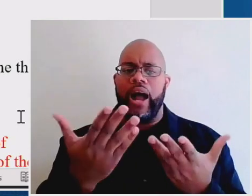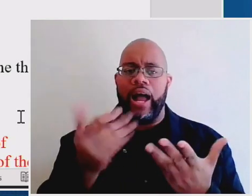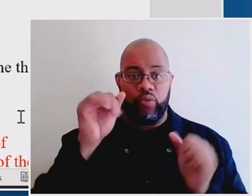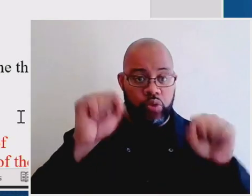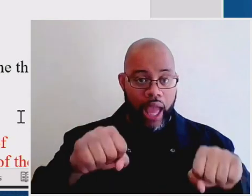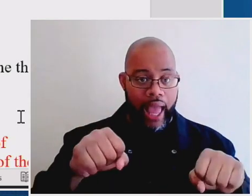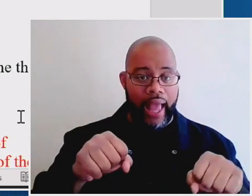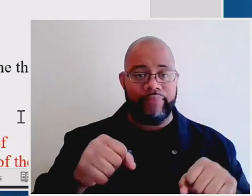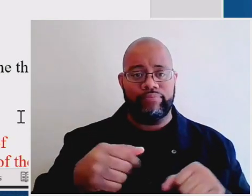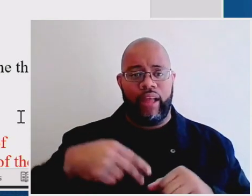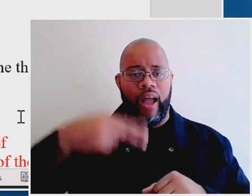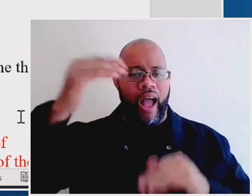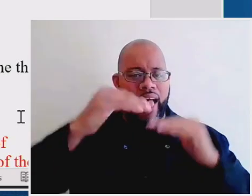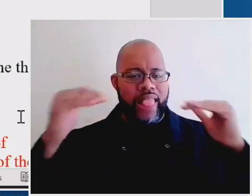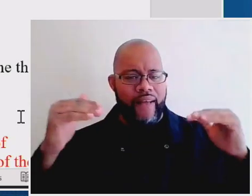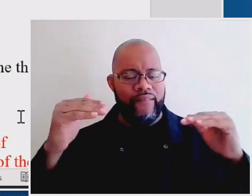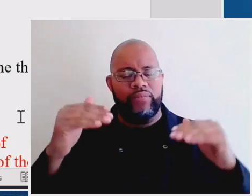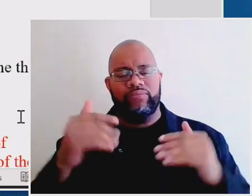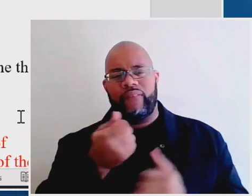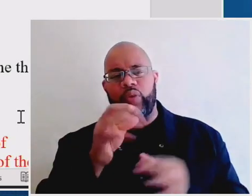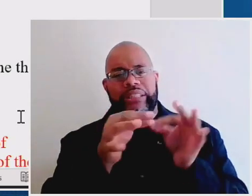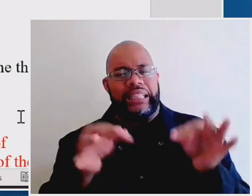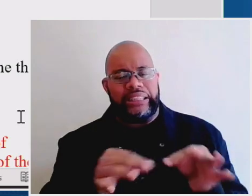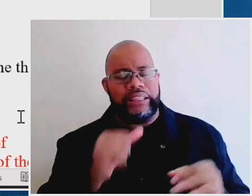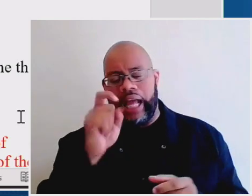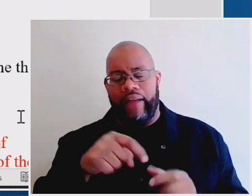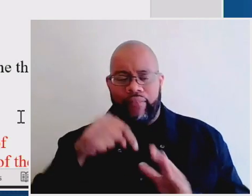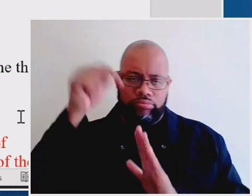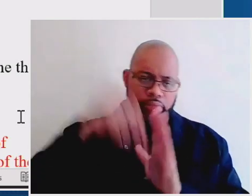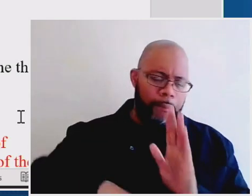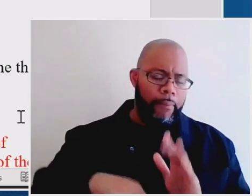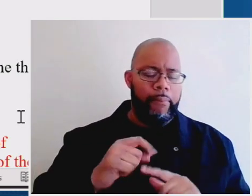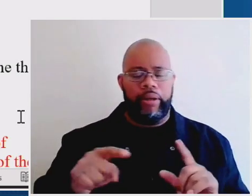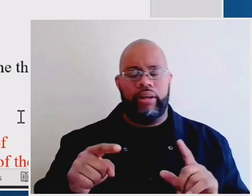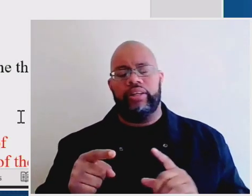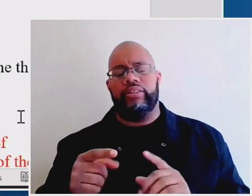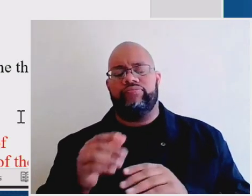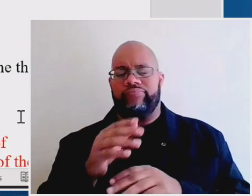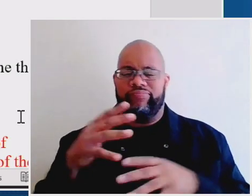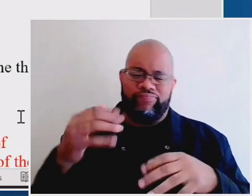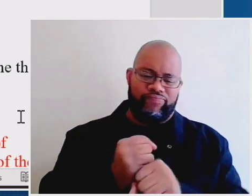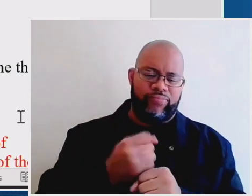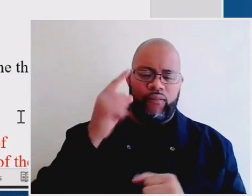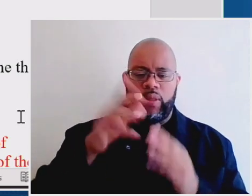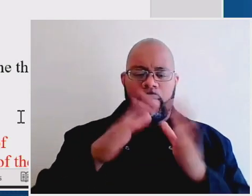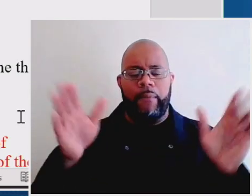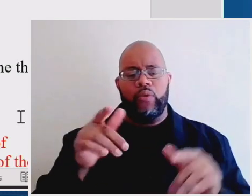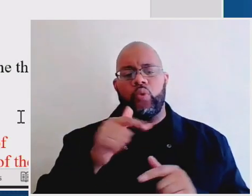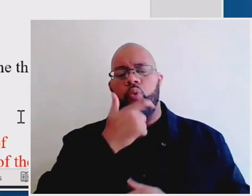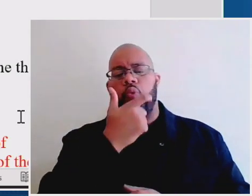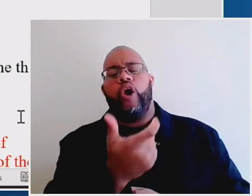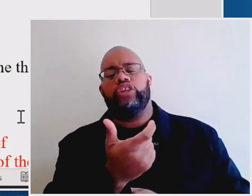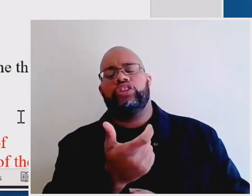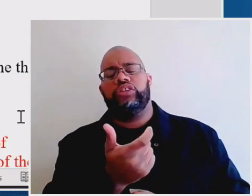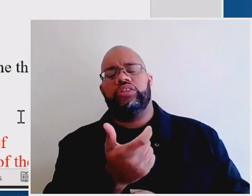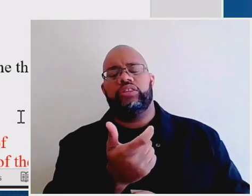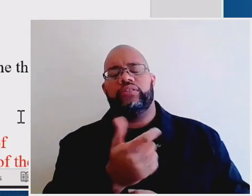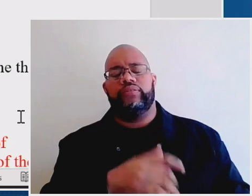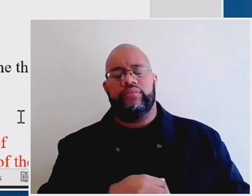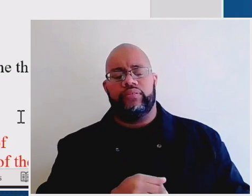high level. It could be a couple of sentences. It doesn't have to be extensive, but just high level overview for the public watching, for the department